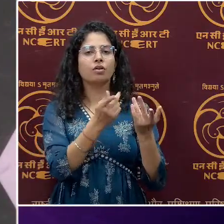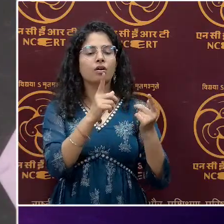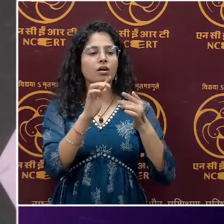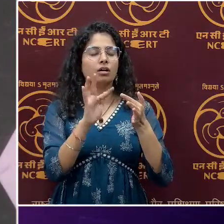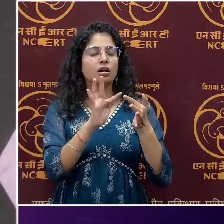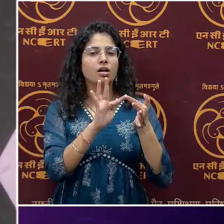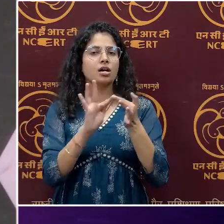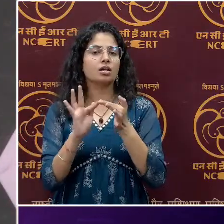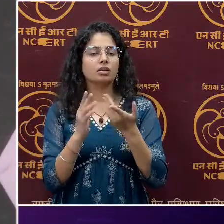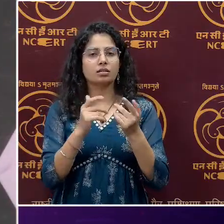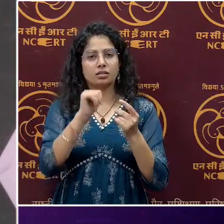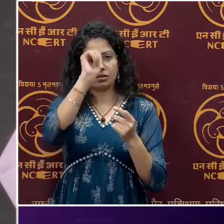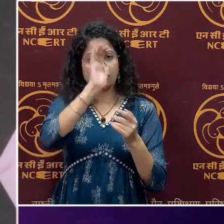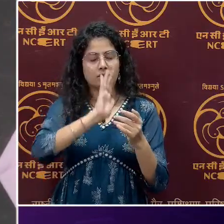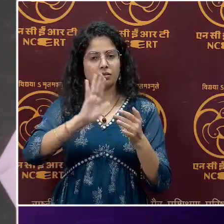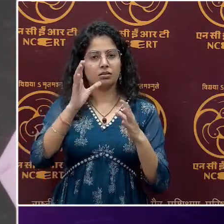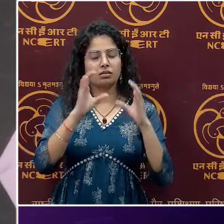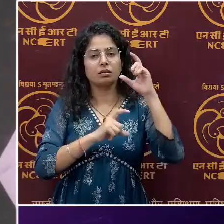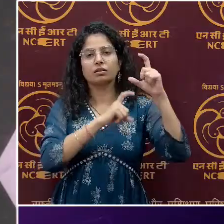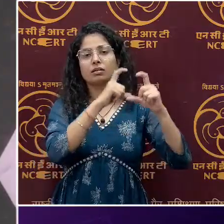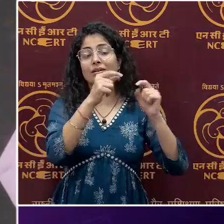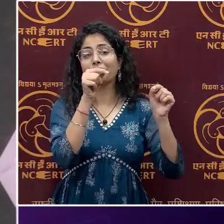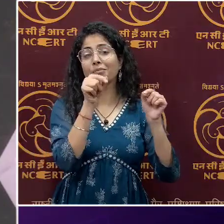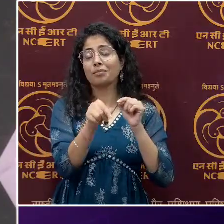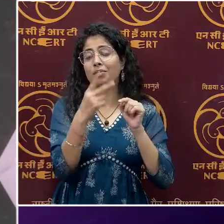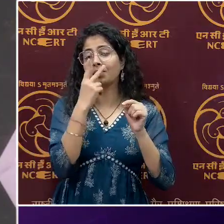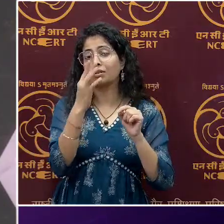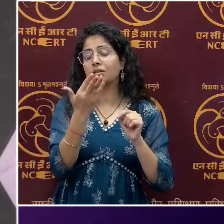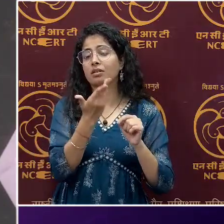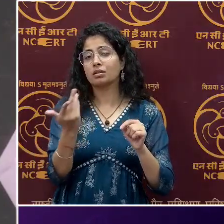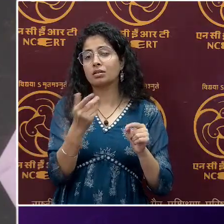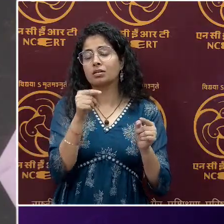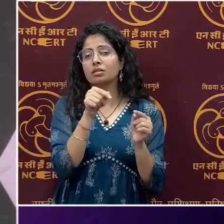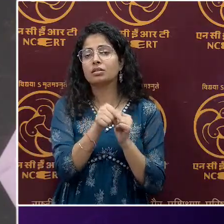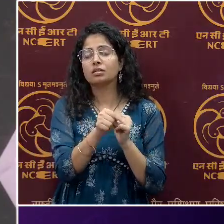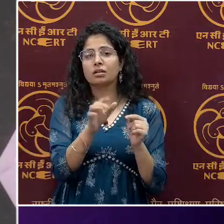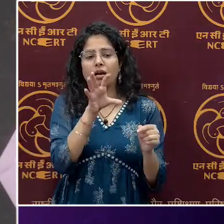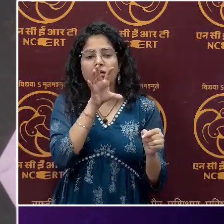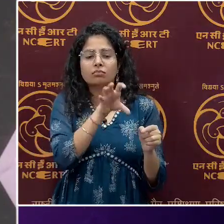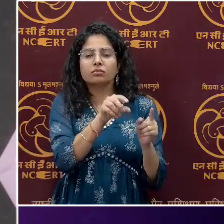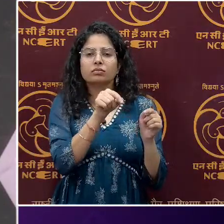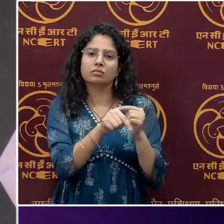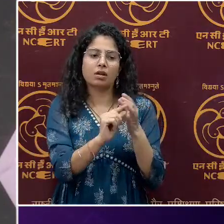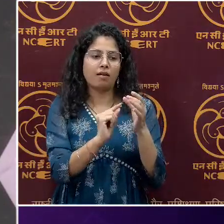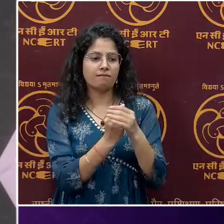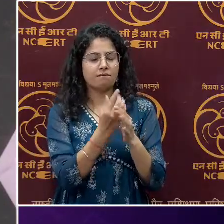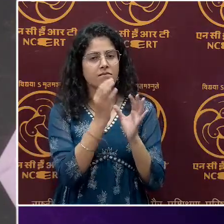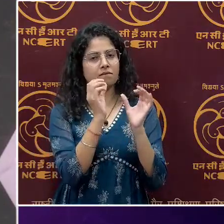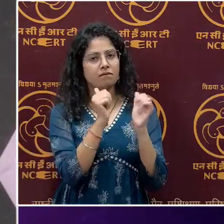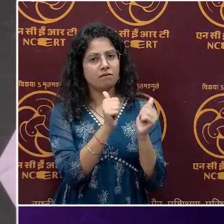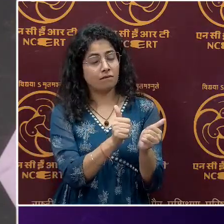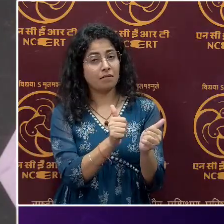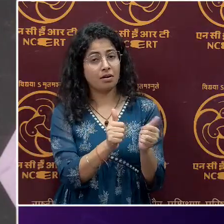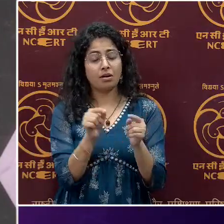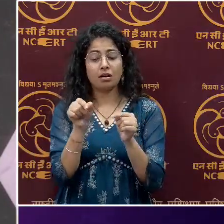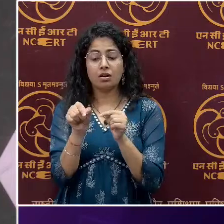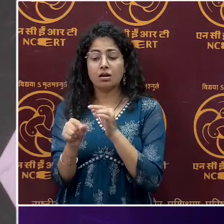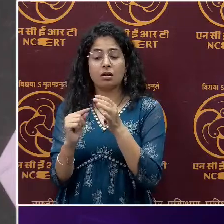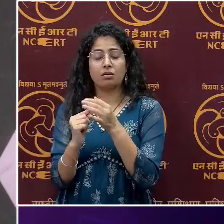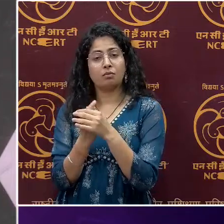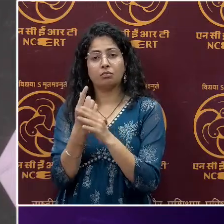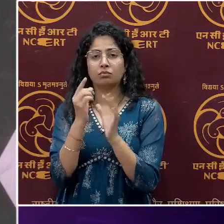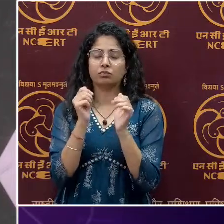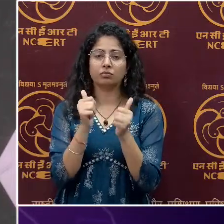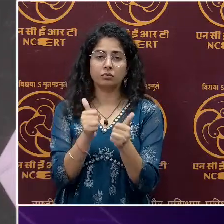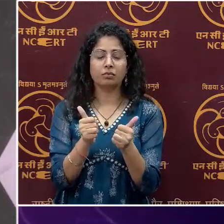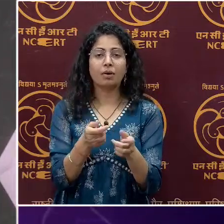area is of East India Company. And here you can see this area is very much fertile and this area is very much fertile. Why? Because